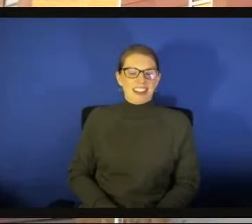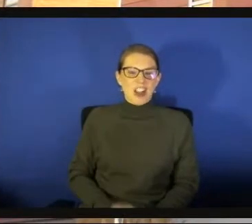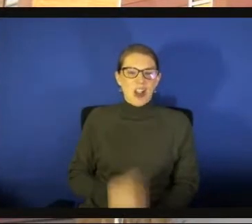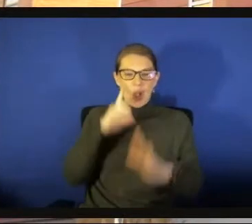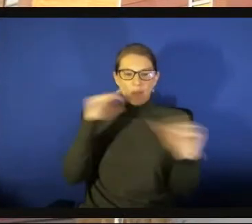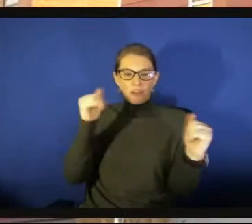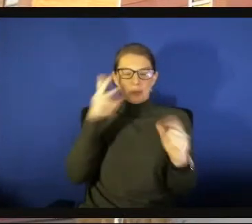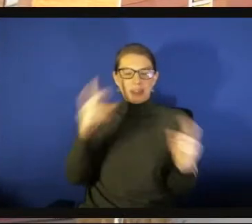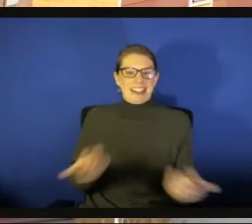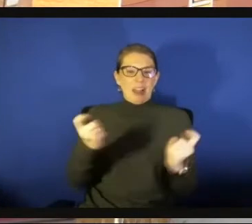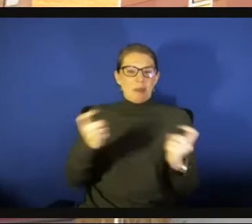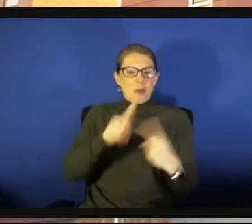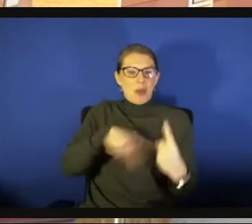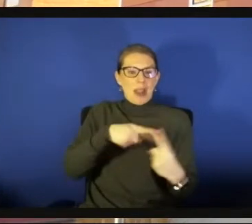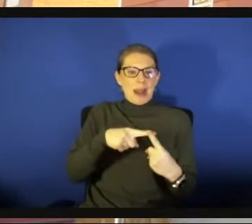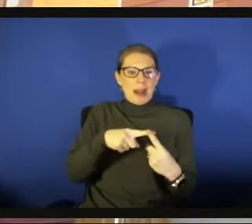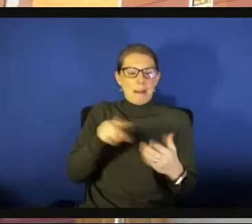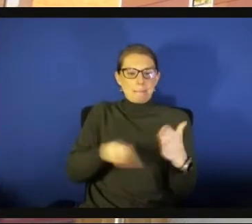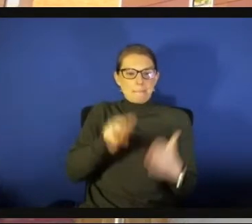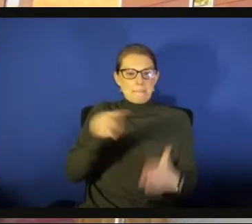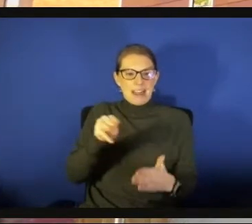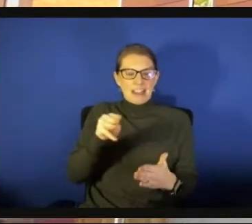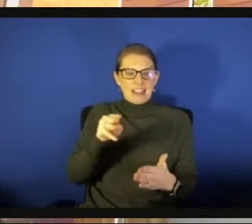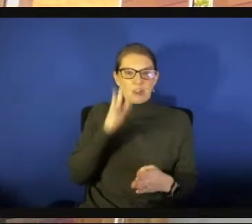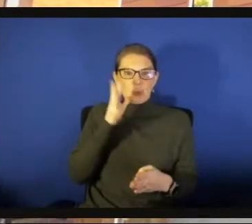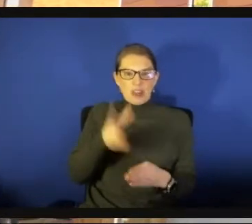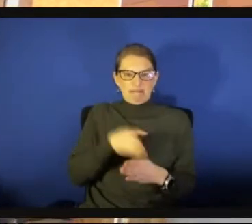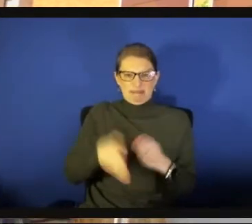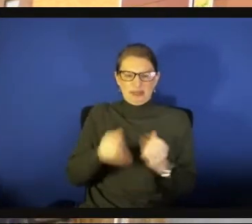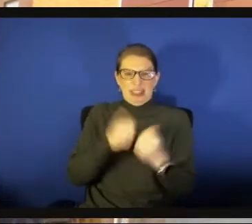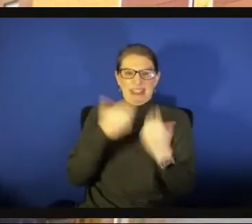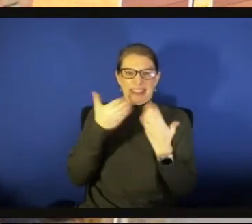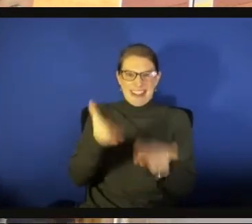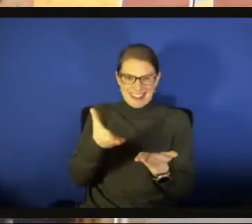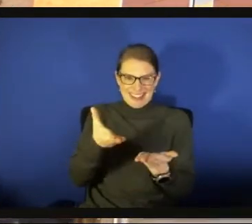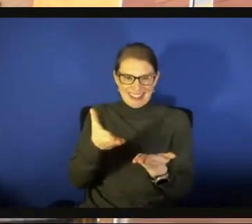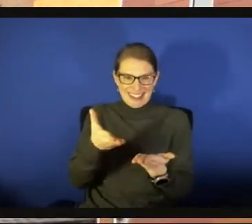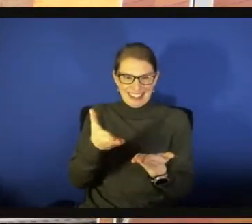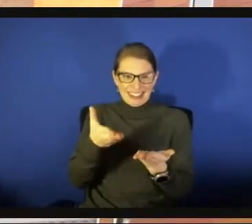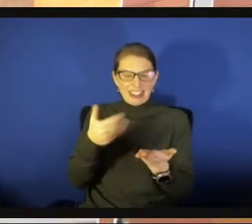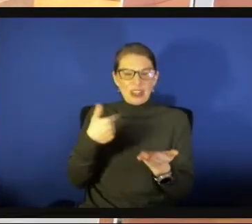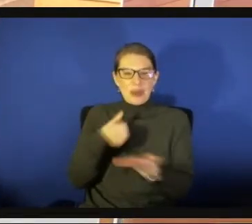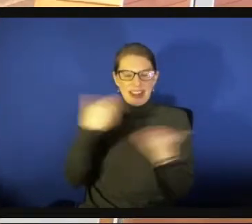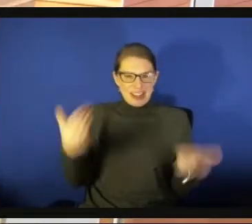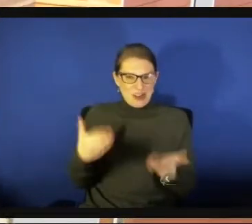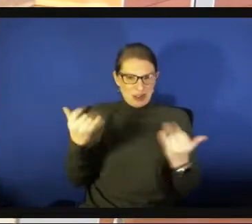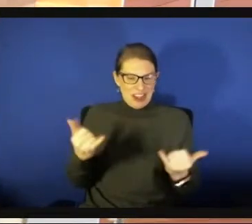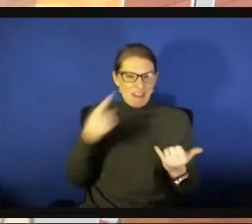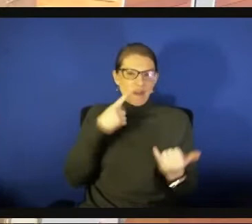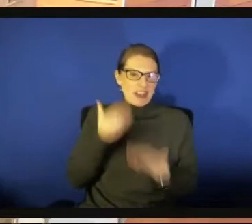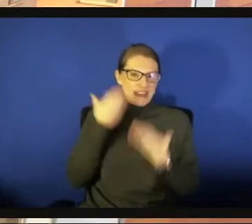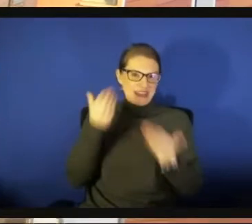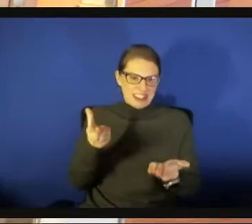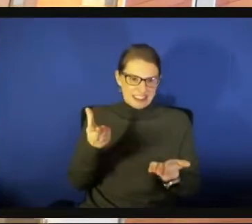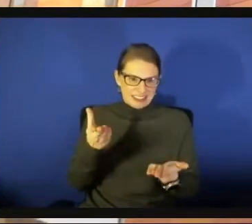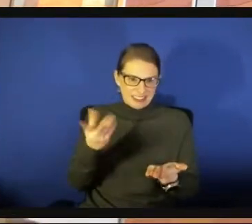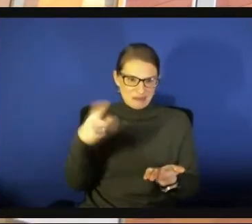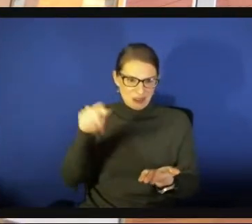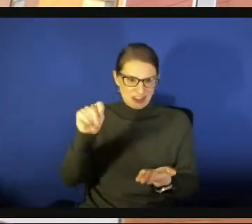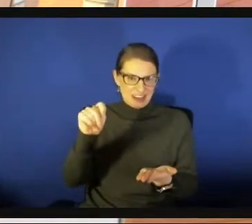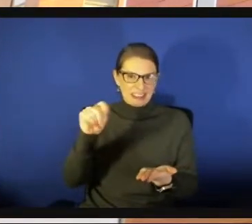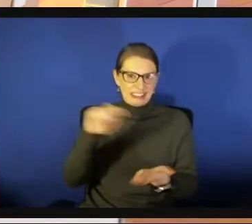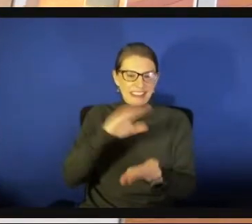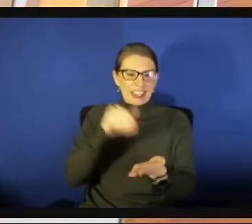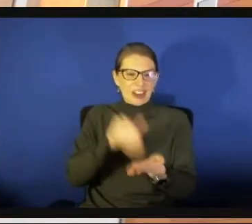Okay, but we are going to wrap up with this. This is what we're here for today. We have unveiled the sign for the Proton Therapy Center here at the University of Kansas